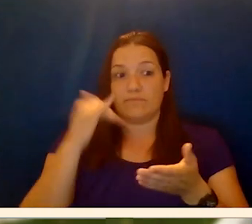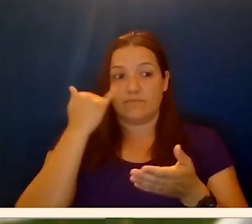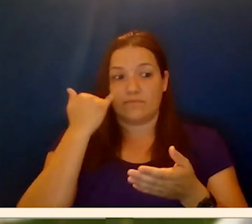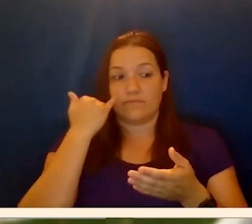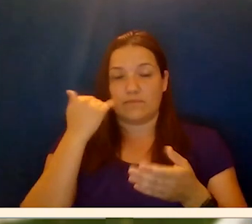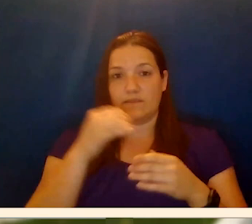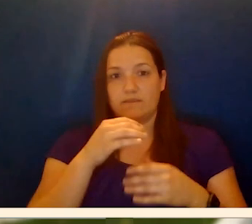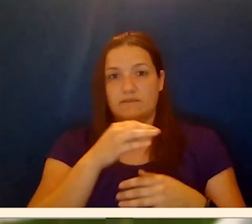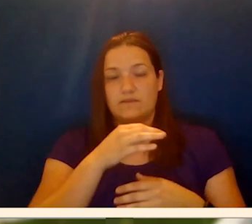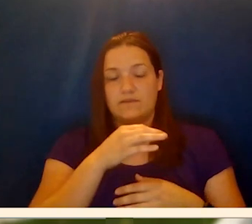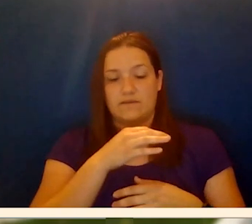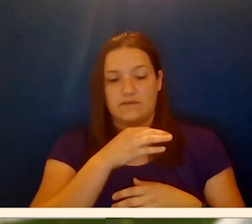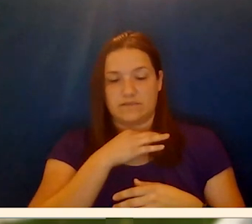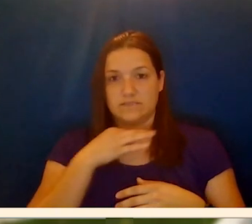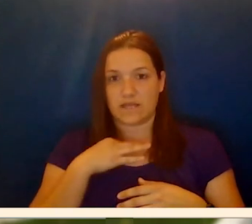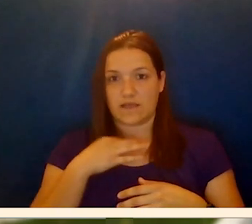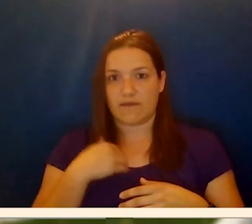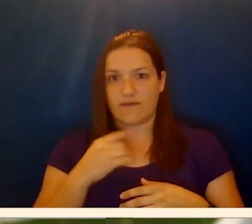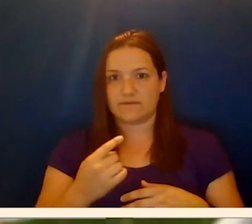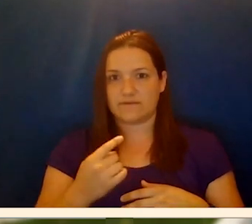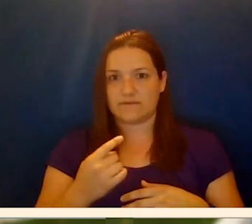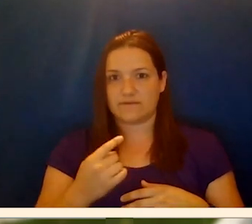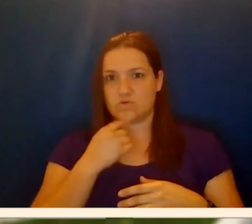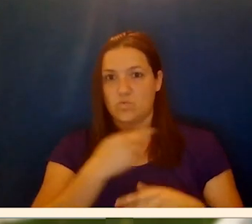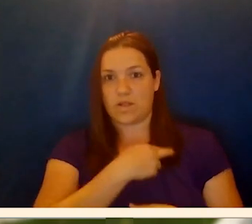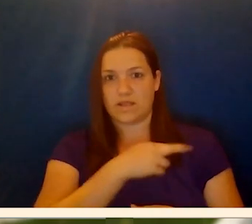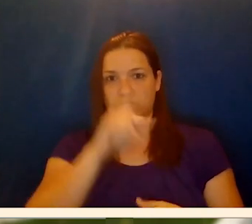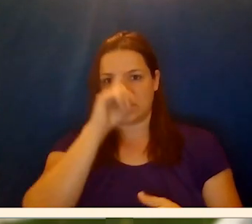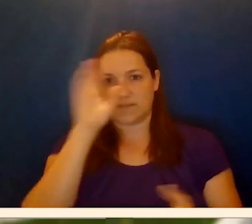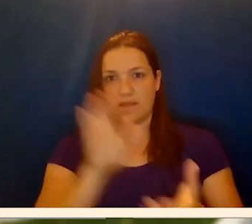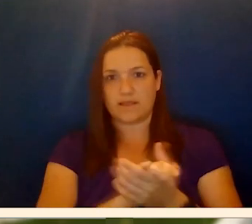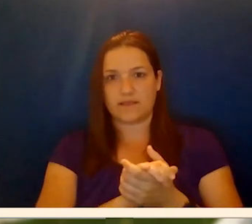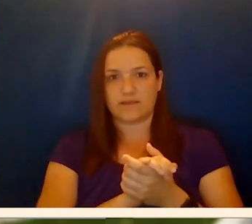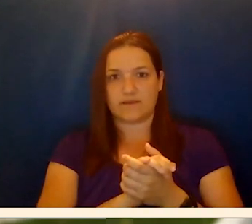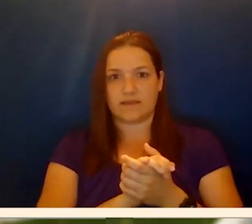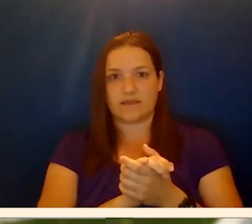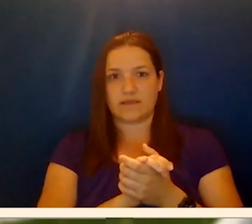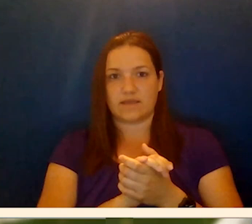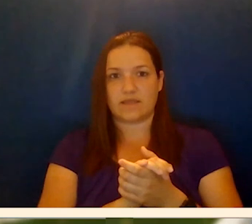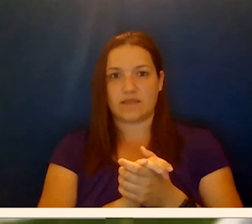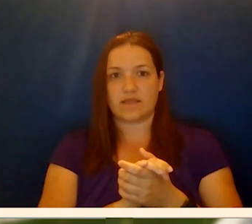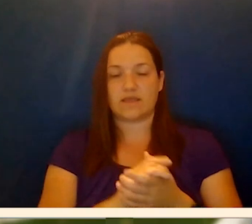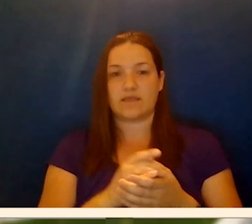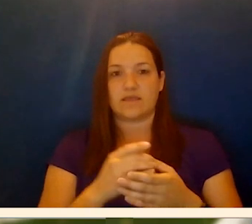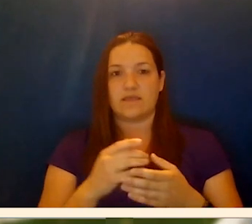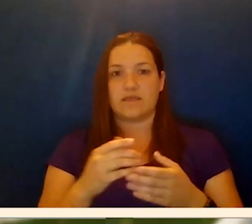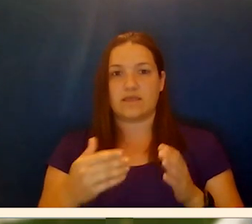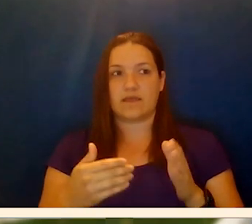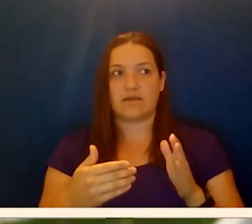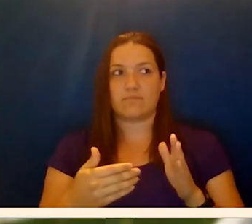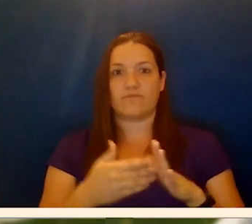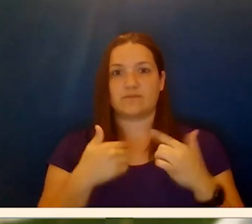religious belief that prevents me or causes me not to get vaccinated.